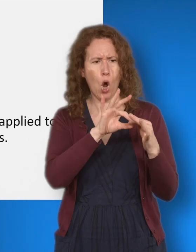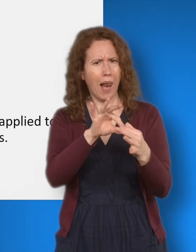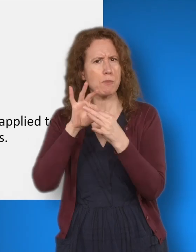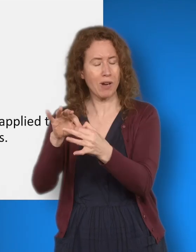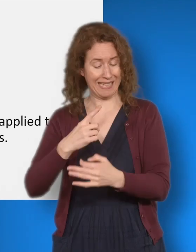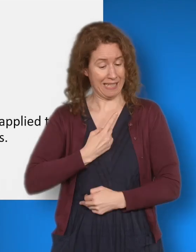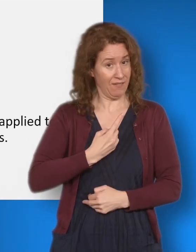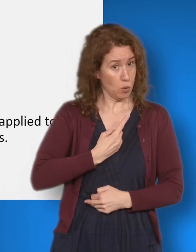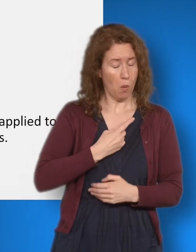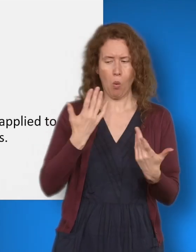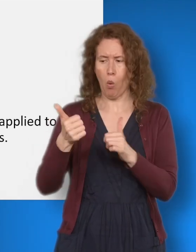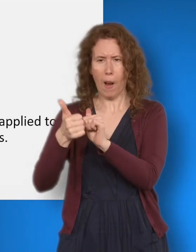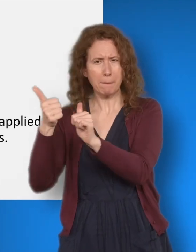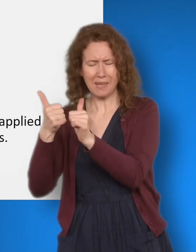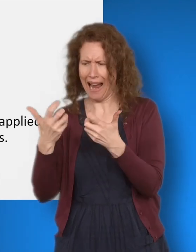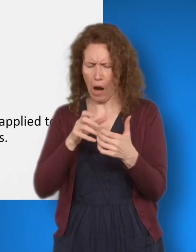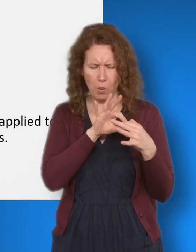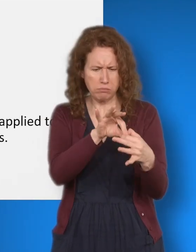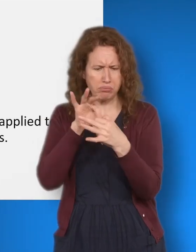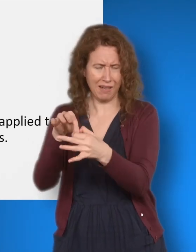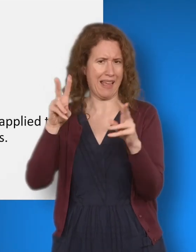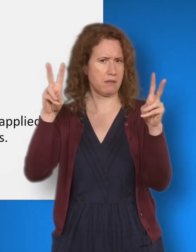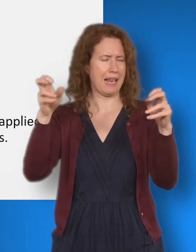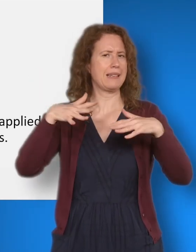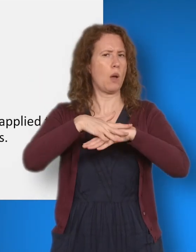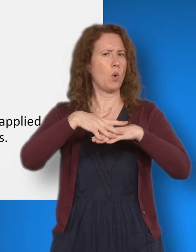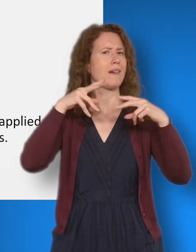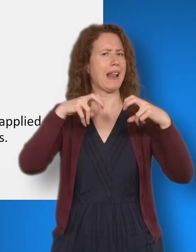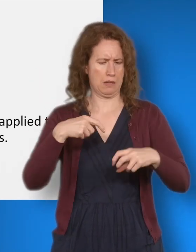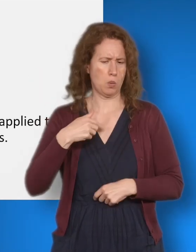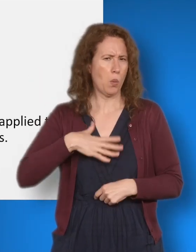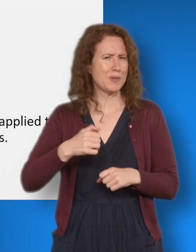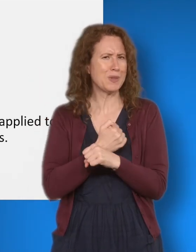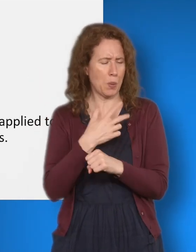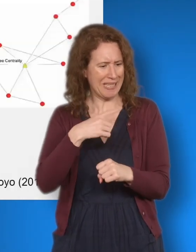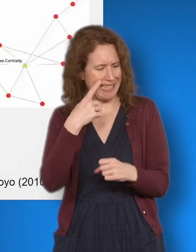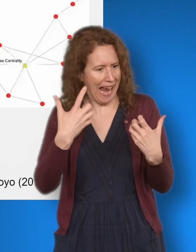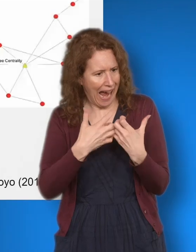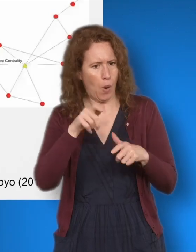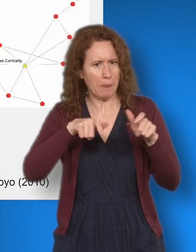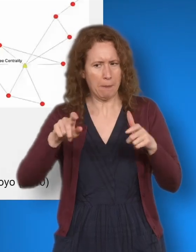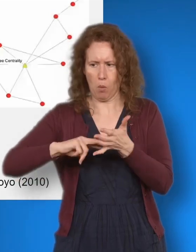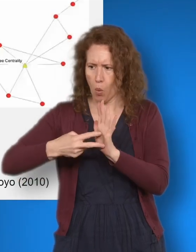and organizational levels, which is aligned with what we wanted to do in this study.